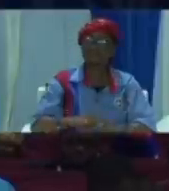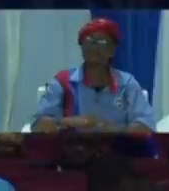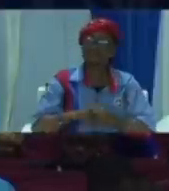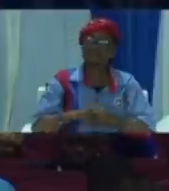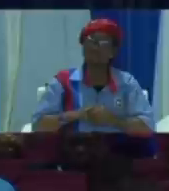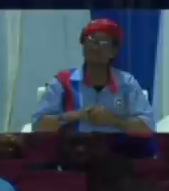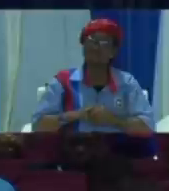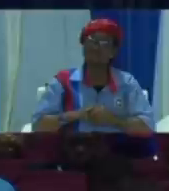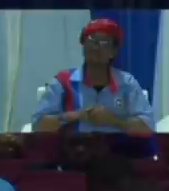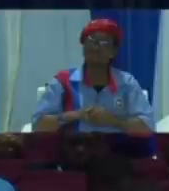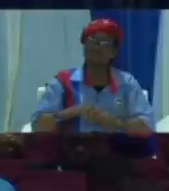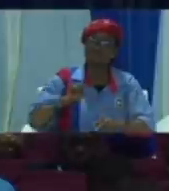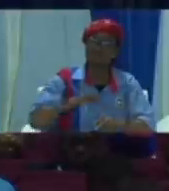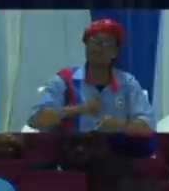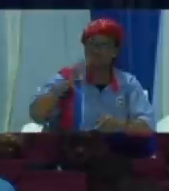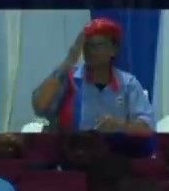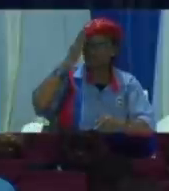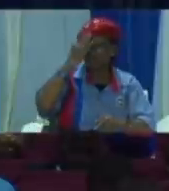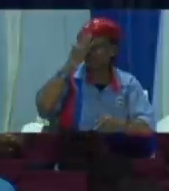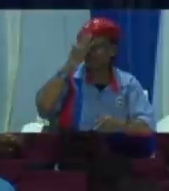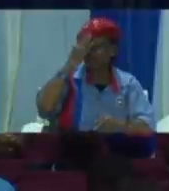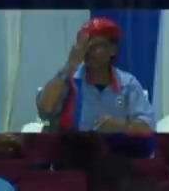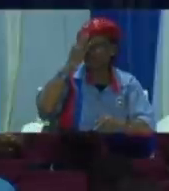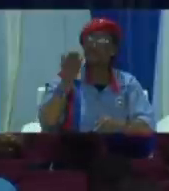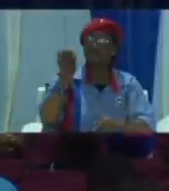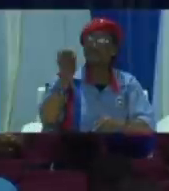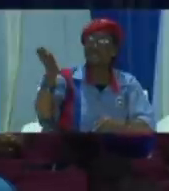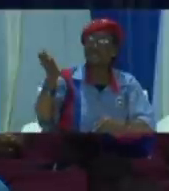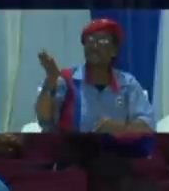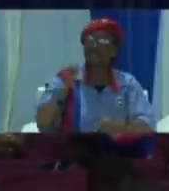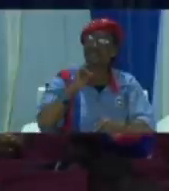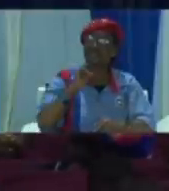I know there is a lot of space